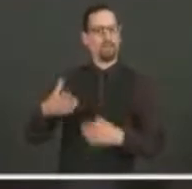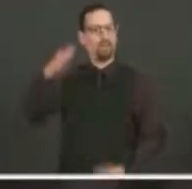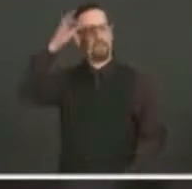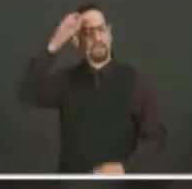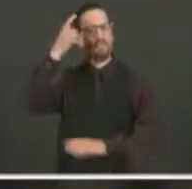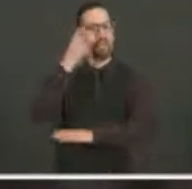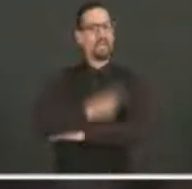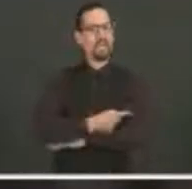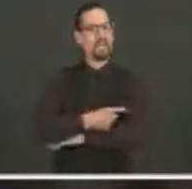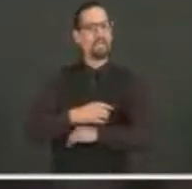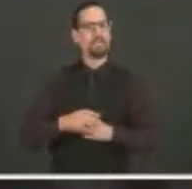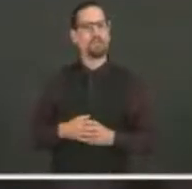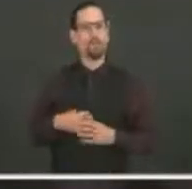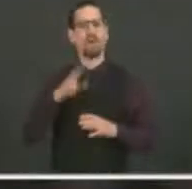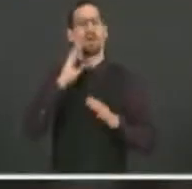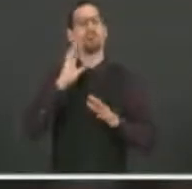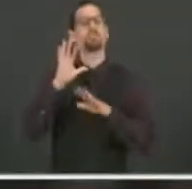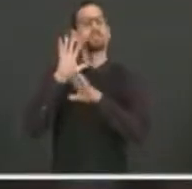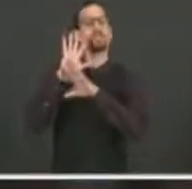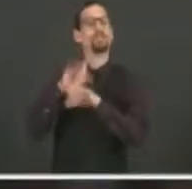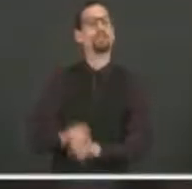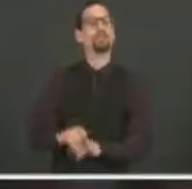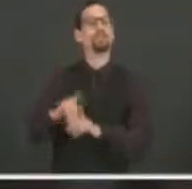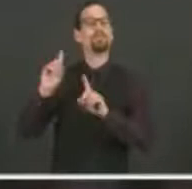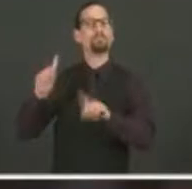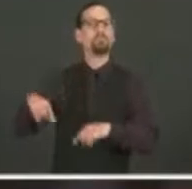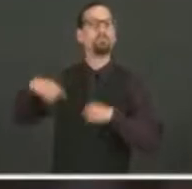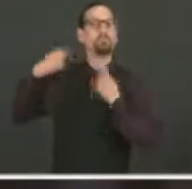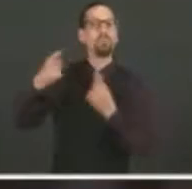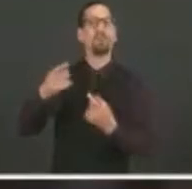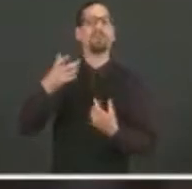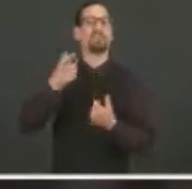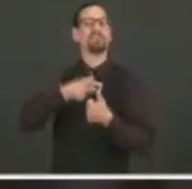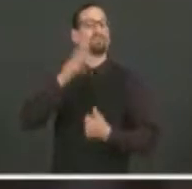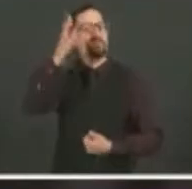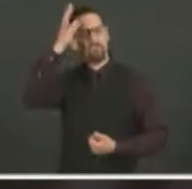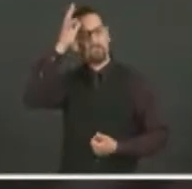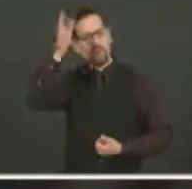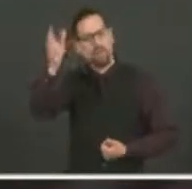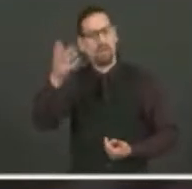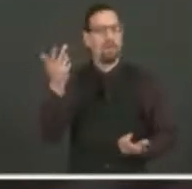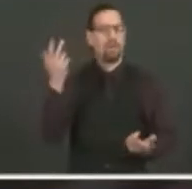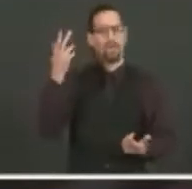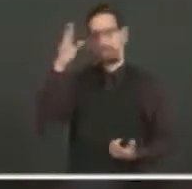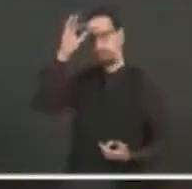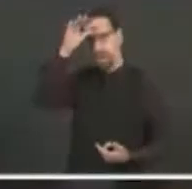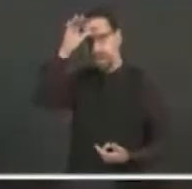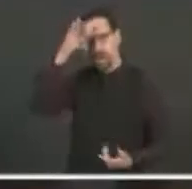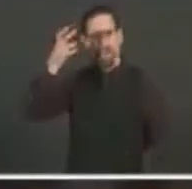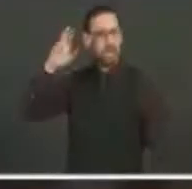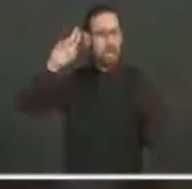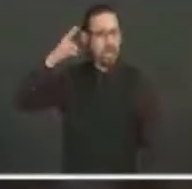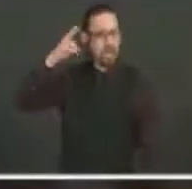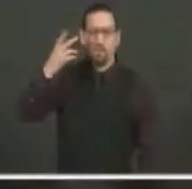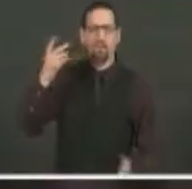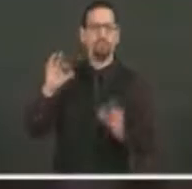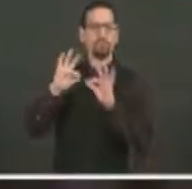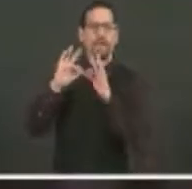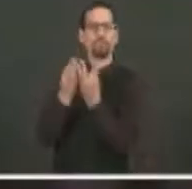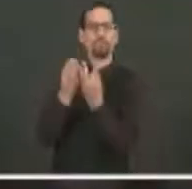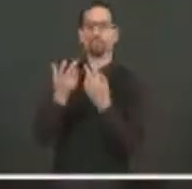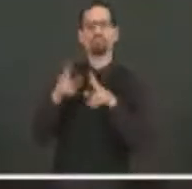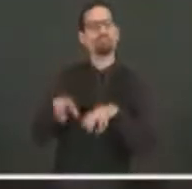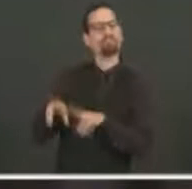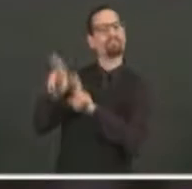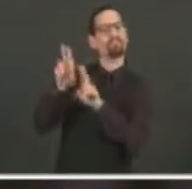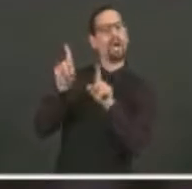traditionally celebrate our dads, grandpas, uncles, other father figures, and family more generally. This is going